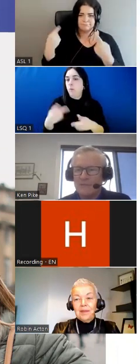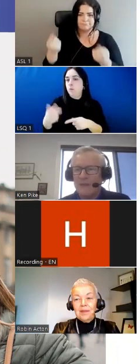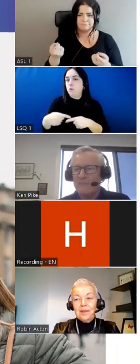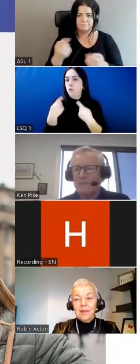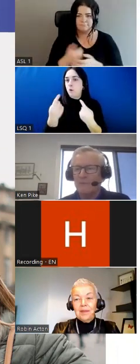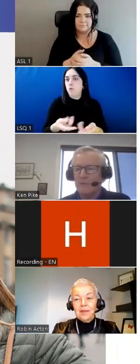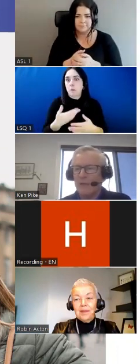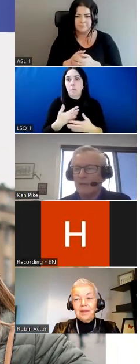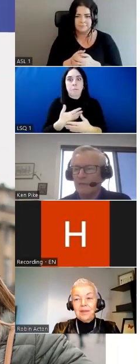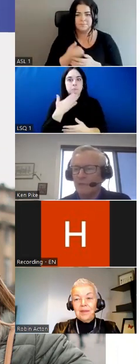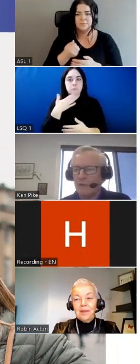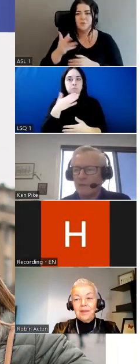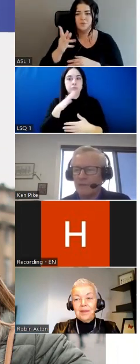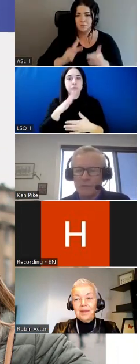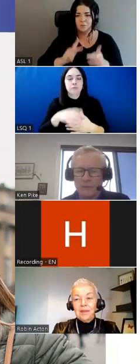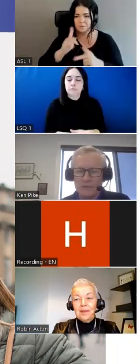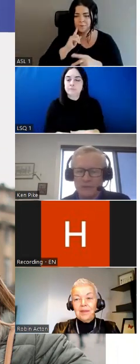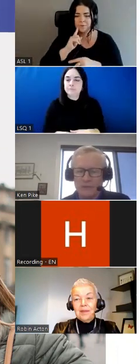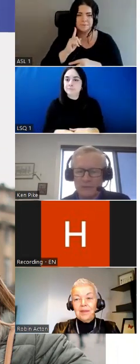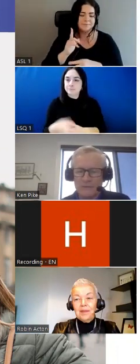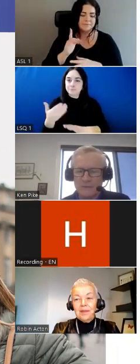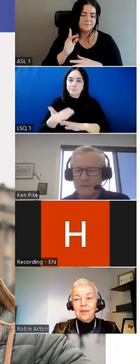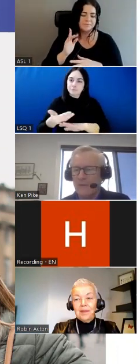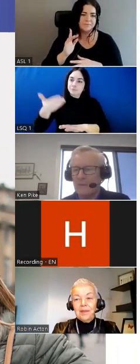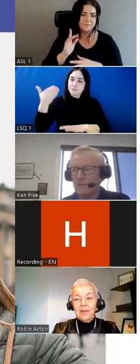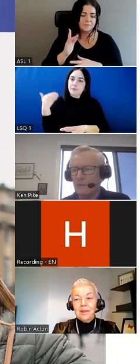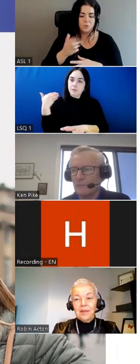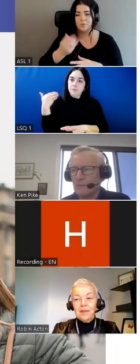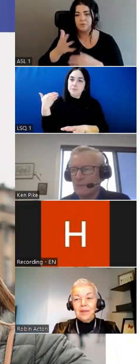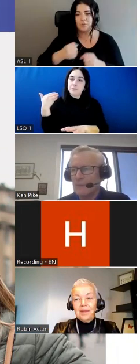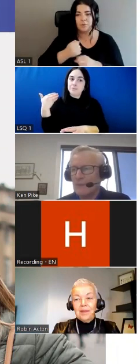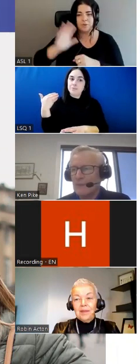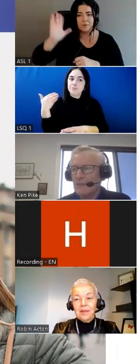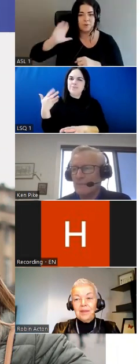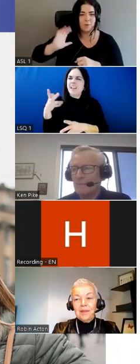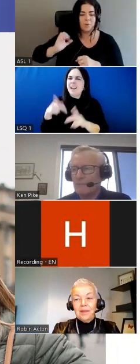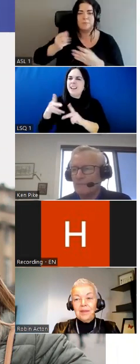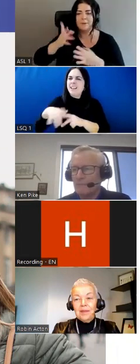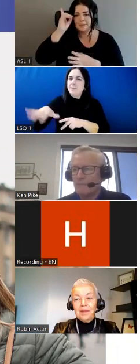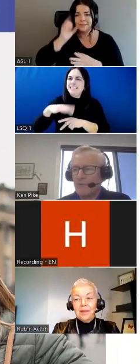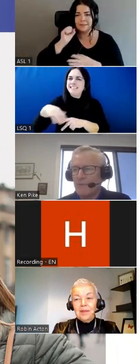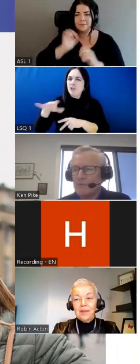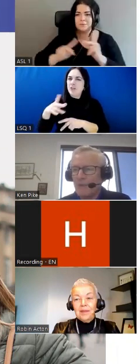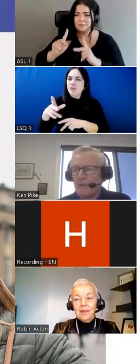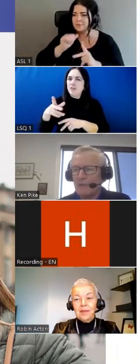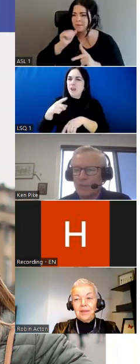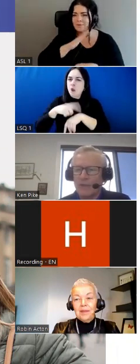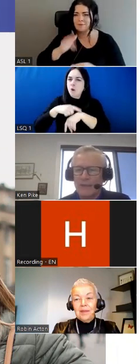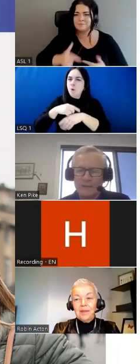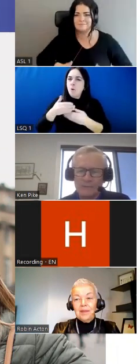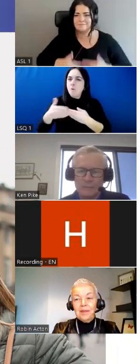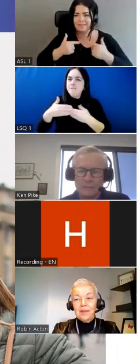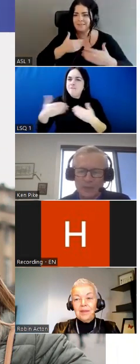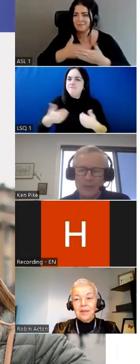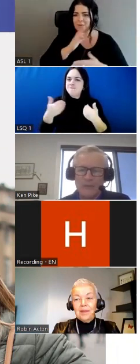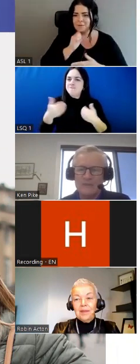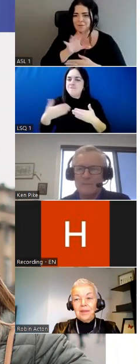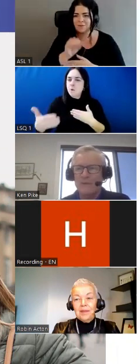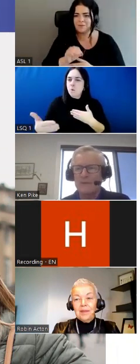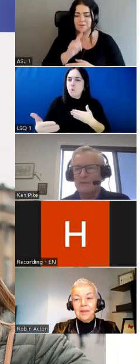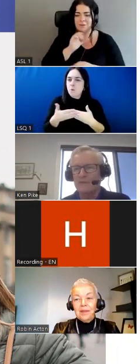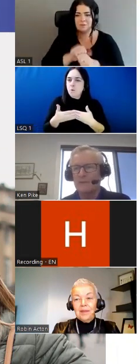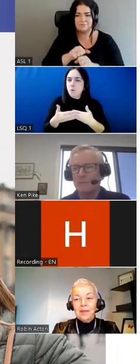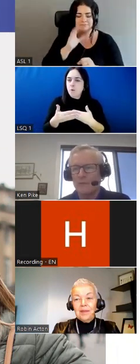years past, many people did not live long enough to experience dementia. For the most part, John had pretty